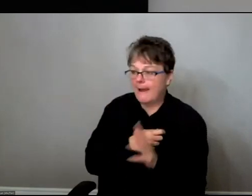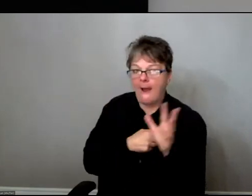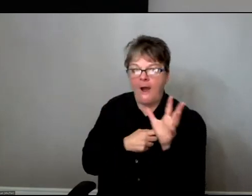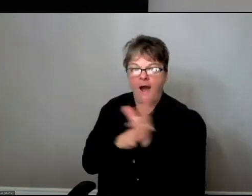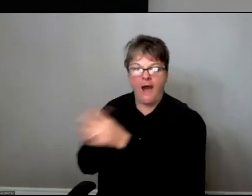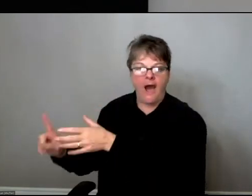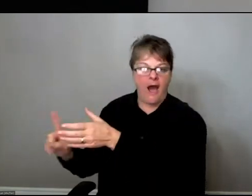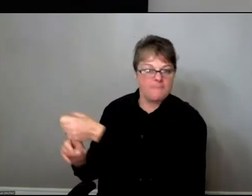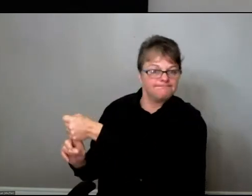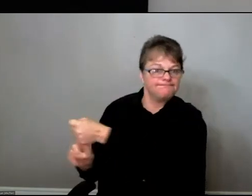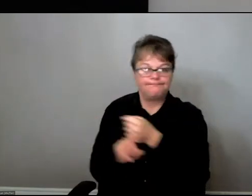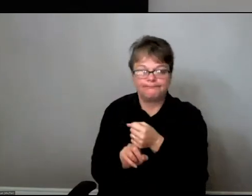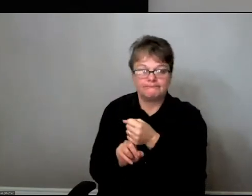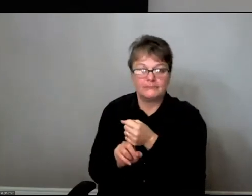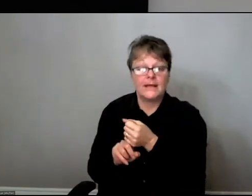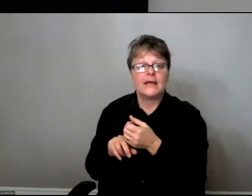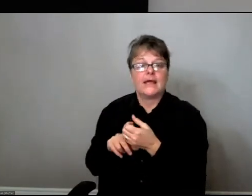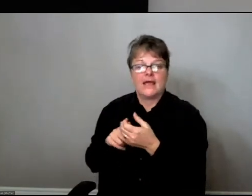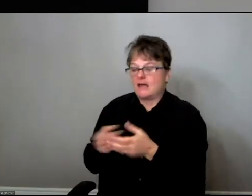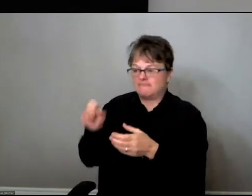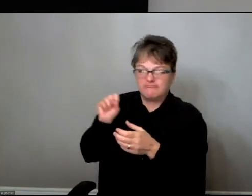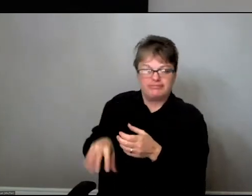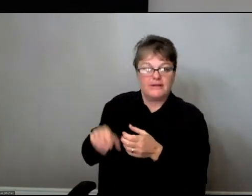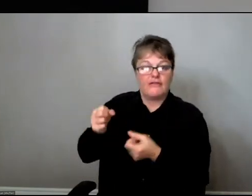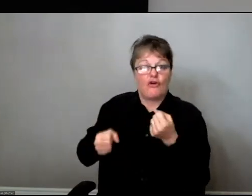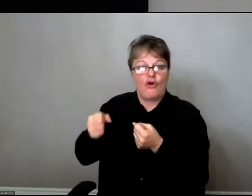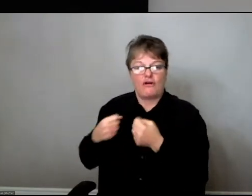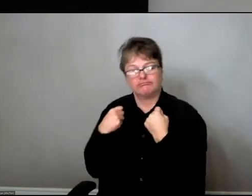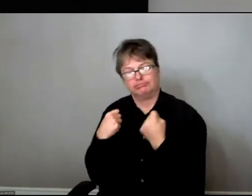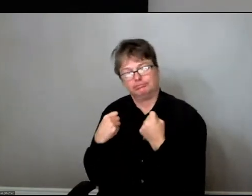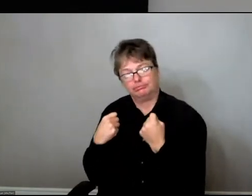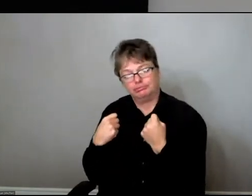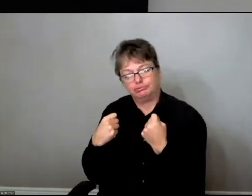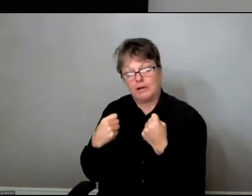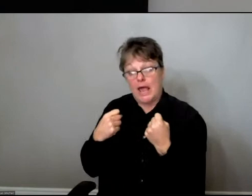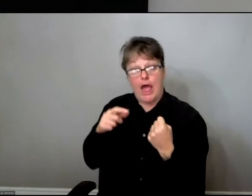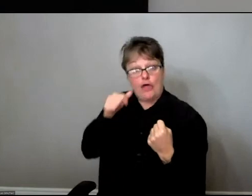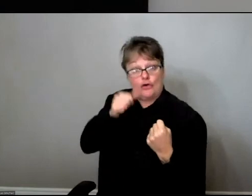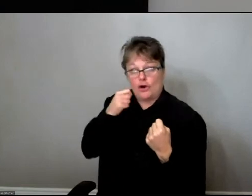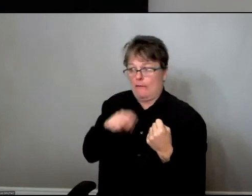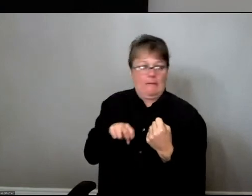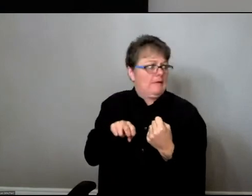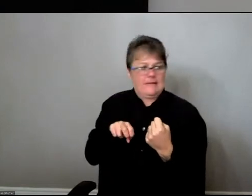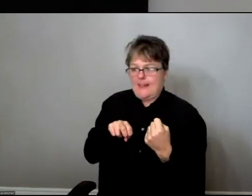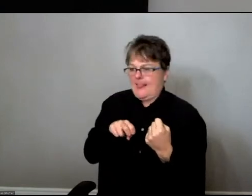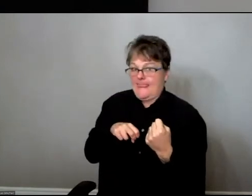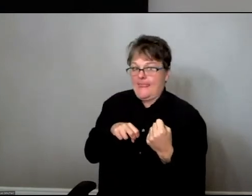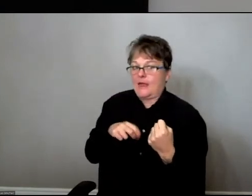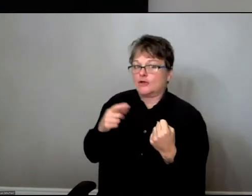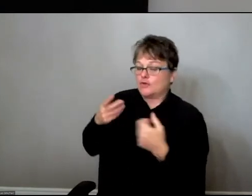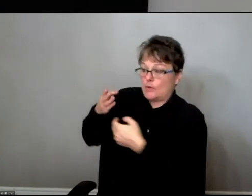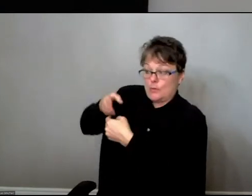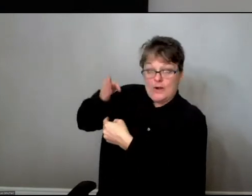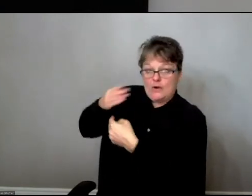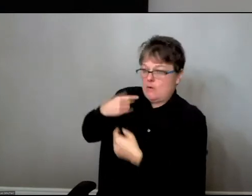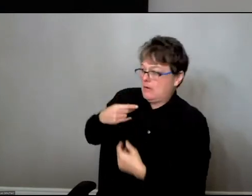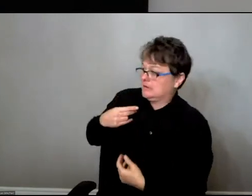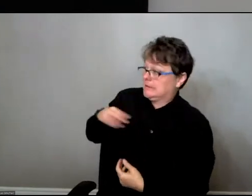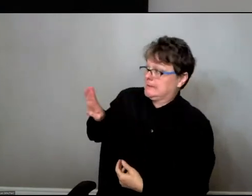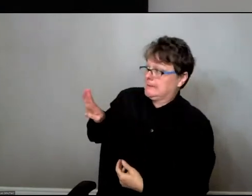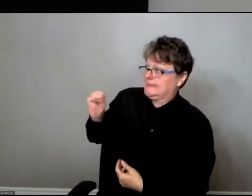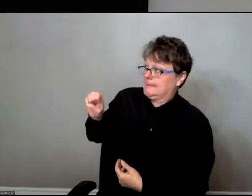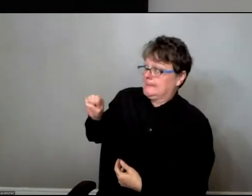the signal from a vehicle and took the time to recognize that she was in distress, and it saved her